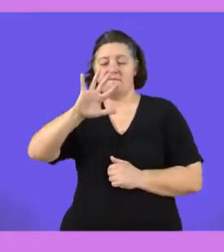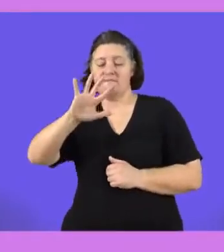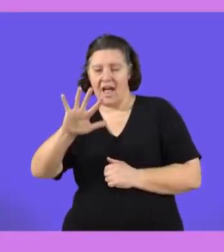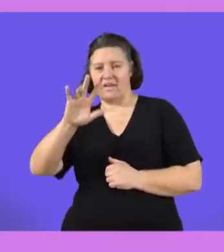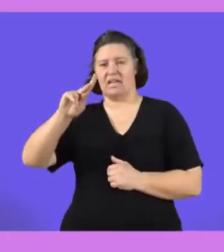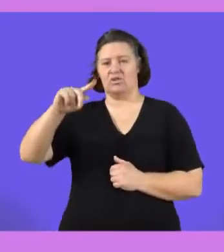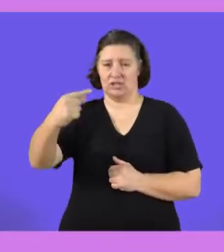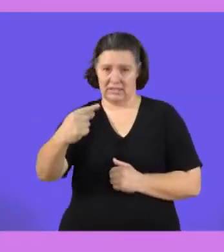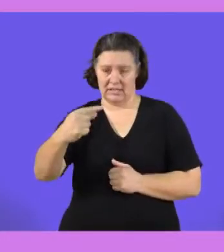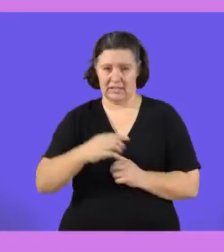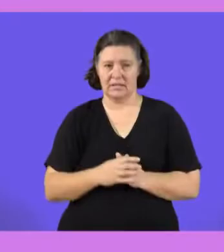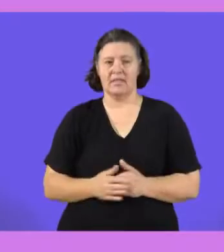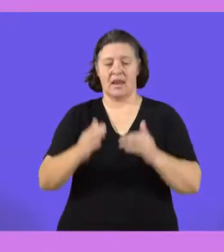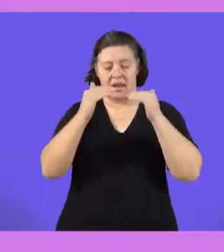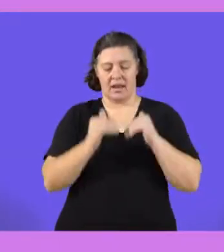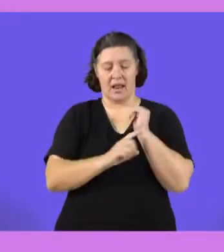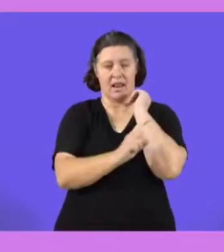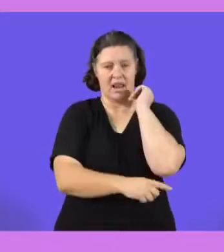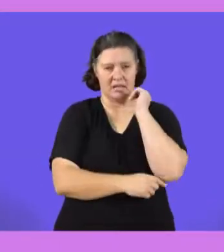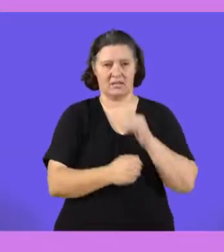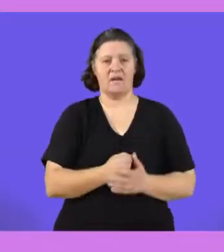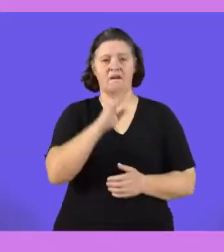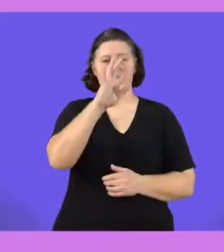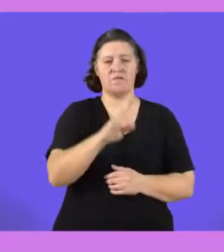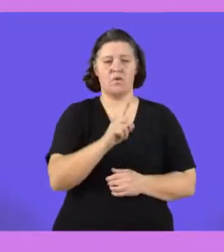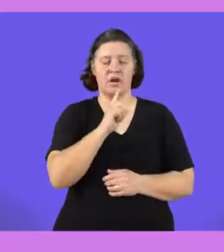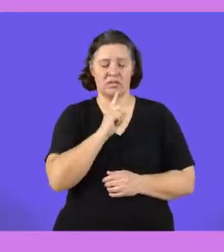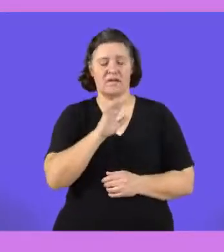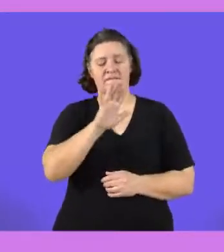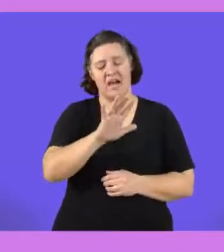0,45 kilograms. And then lastly, I have